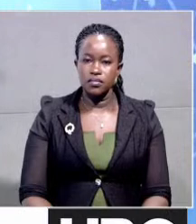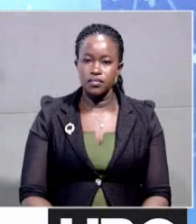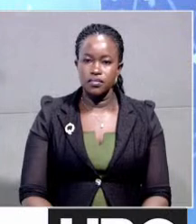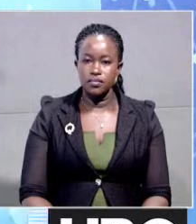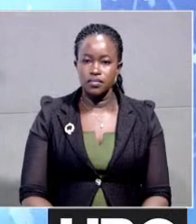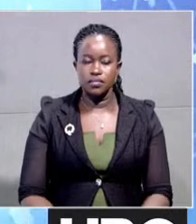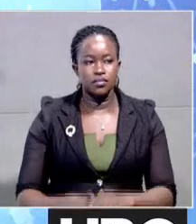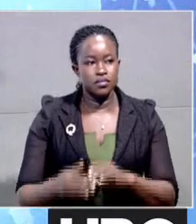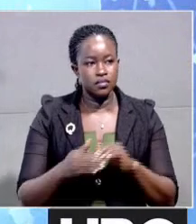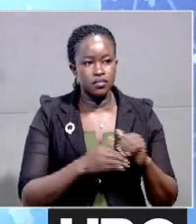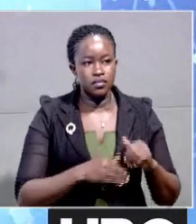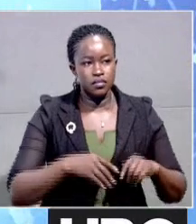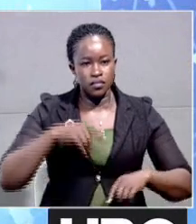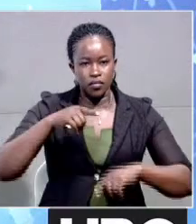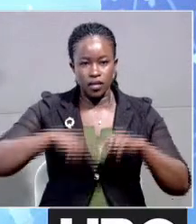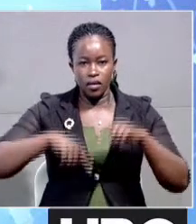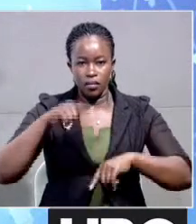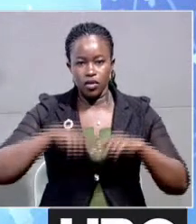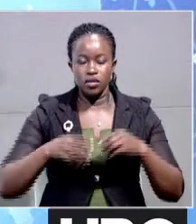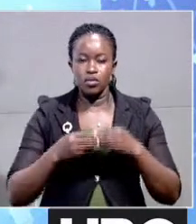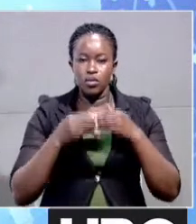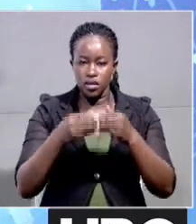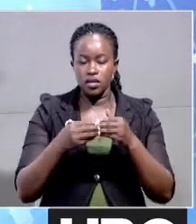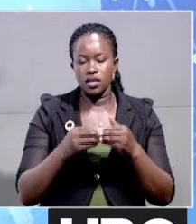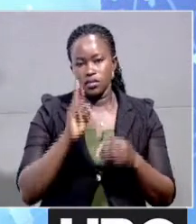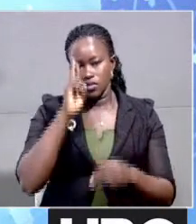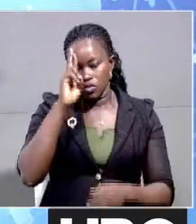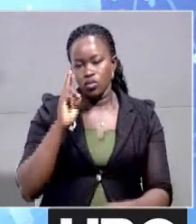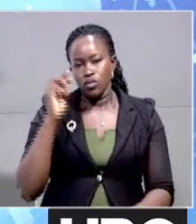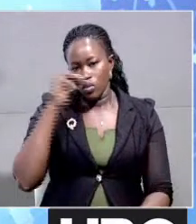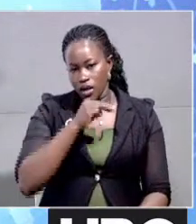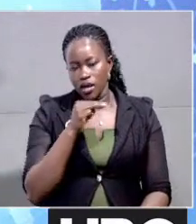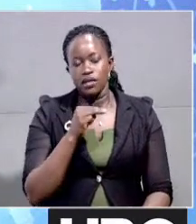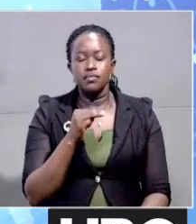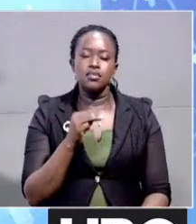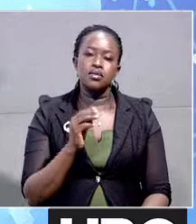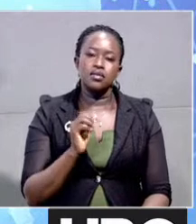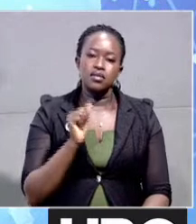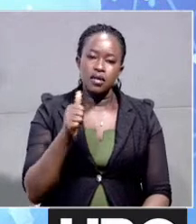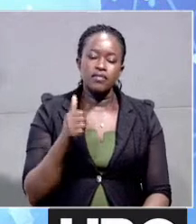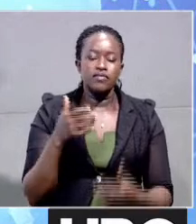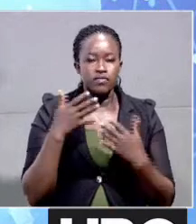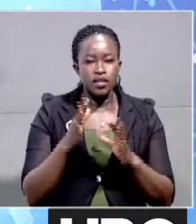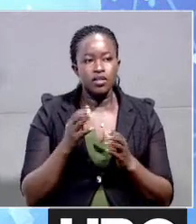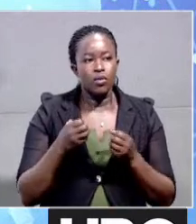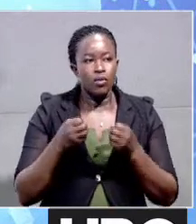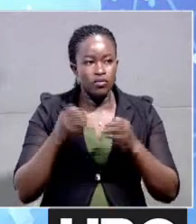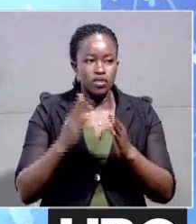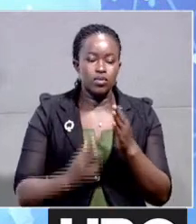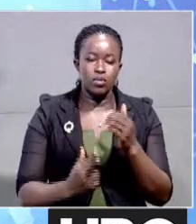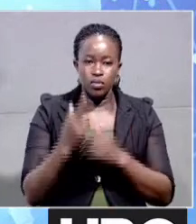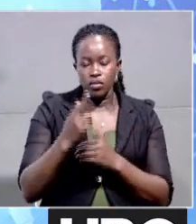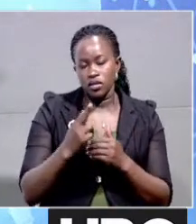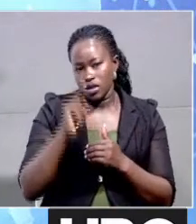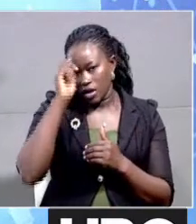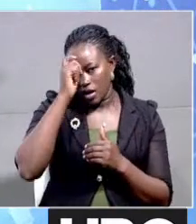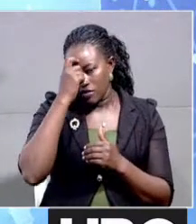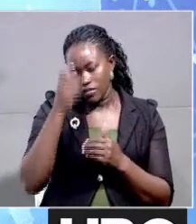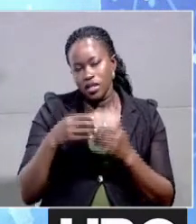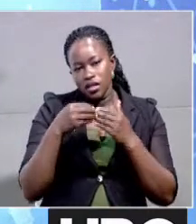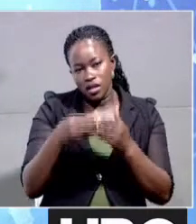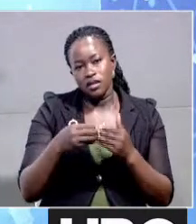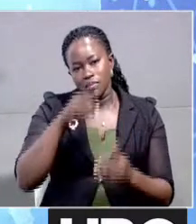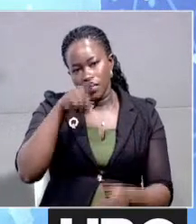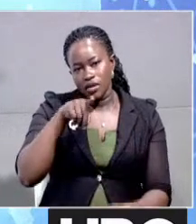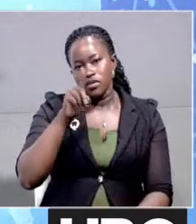Now, the political leadership in Rukunjiri district has finalized the official launch of the government-led parish development model